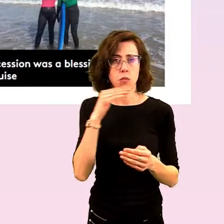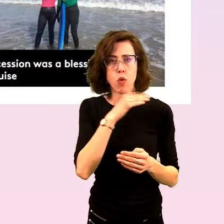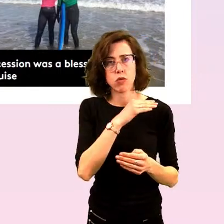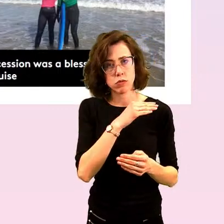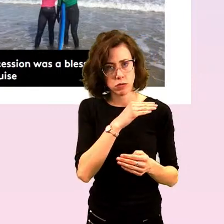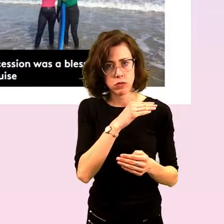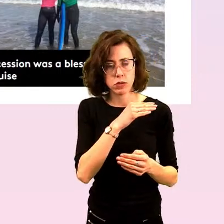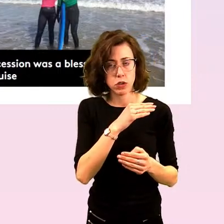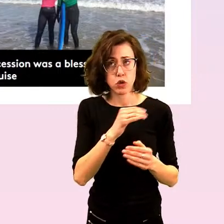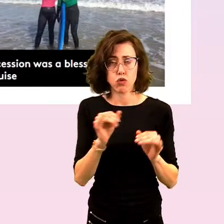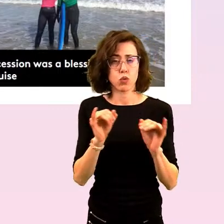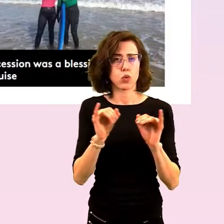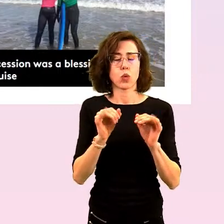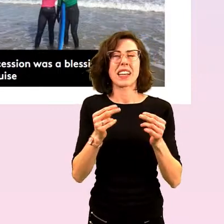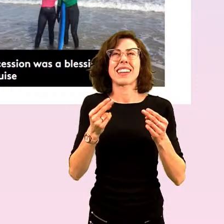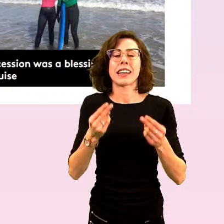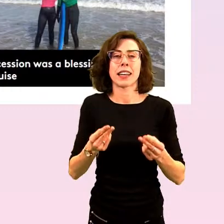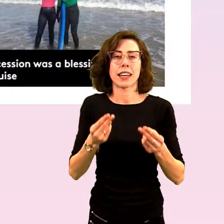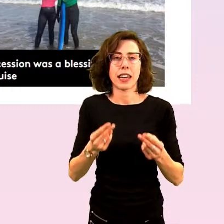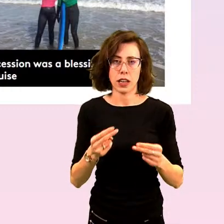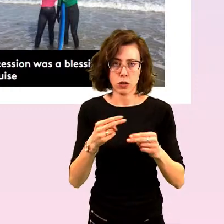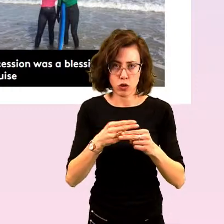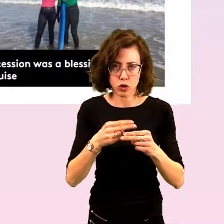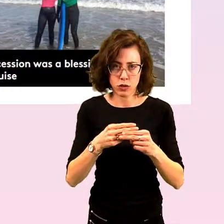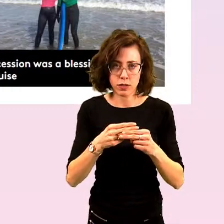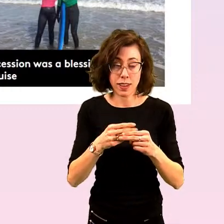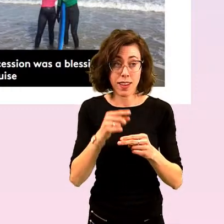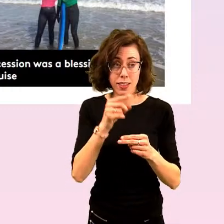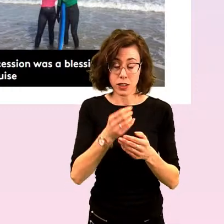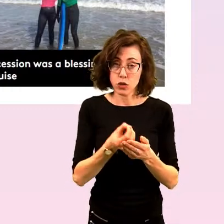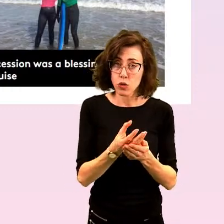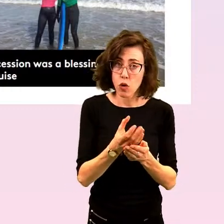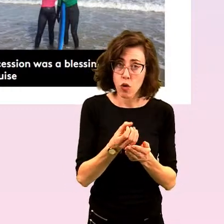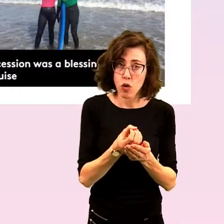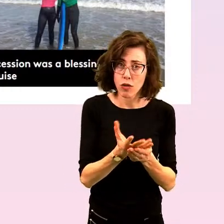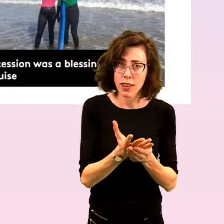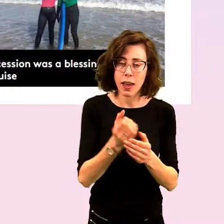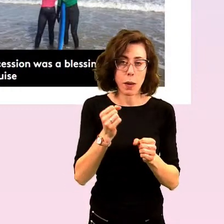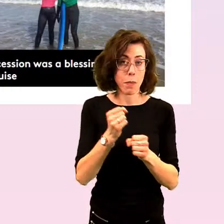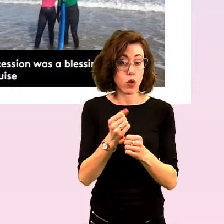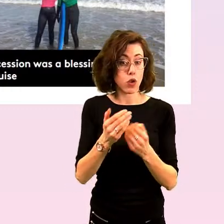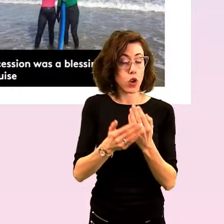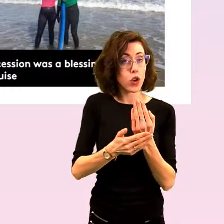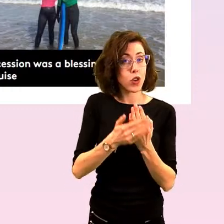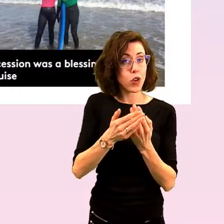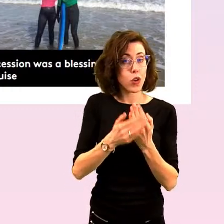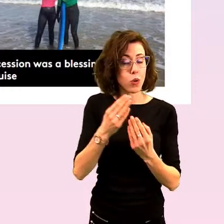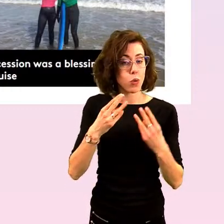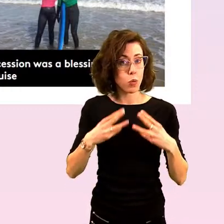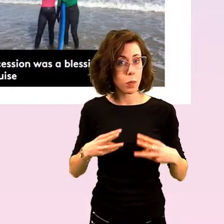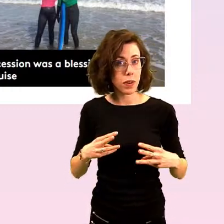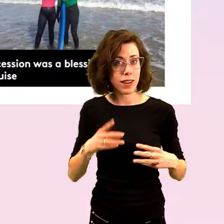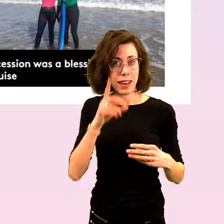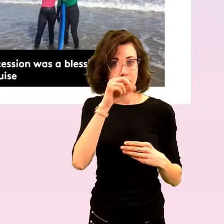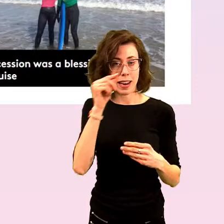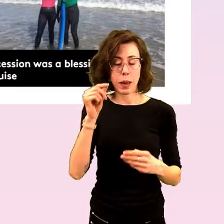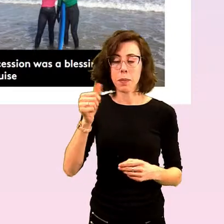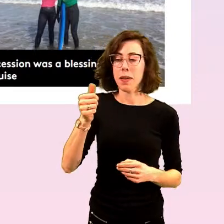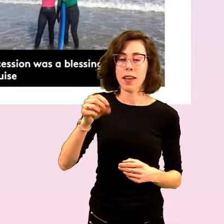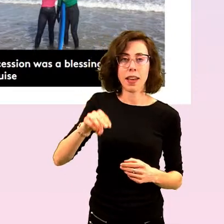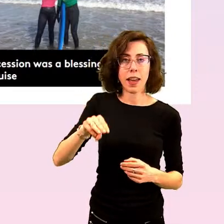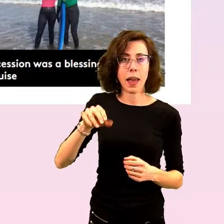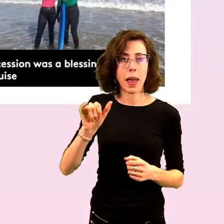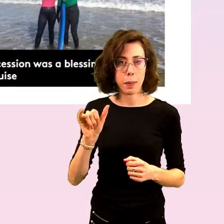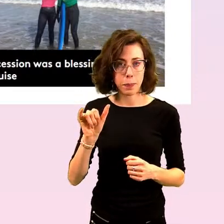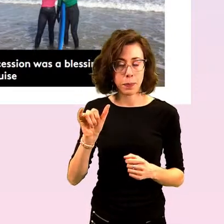it's critical really. And this story is really about a young lady called Amy,